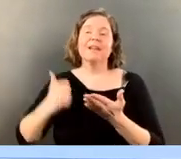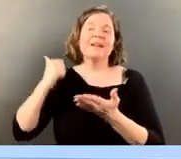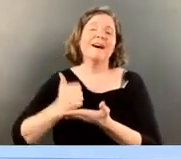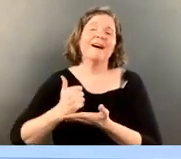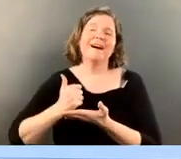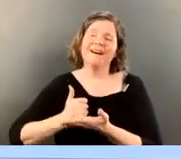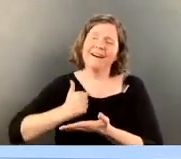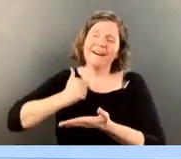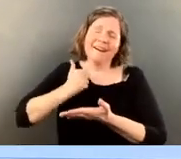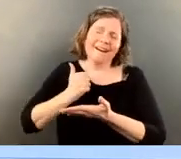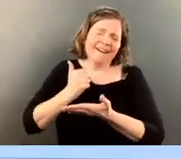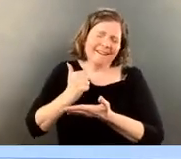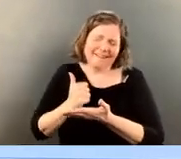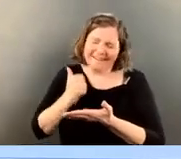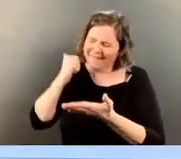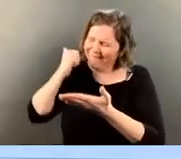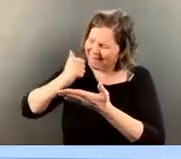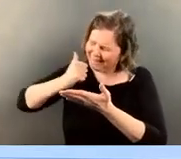yeah.